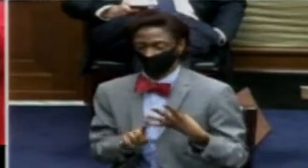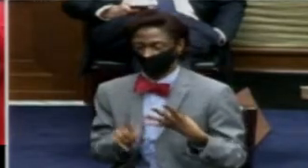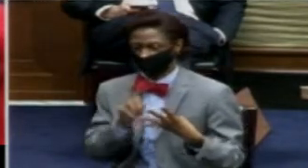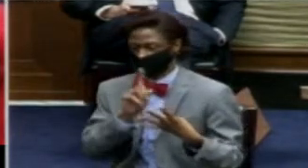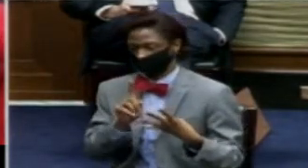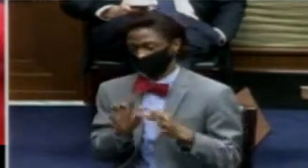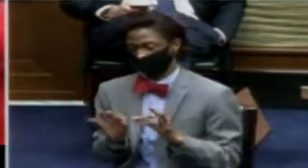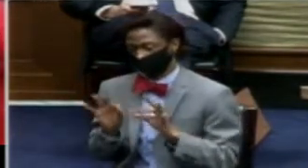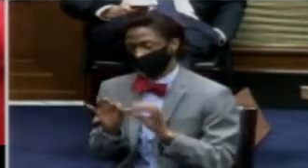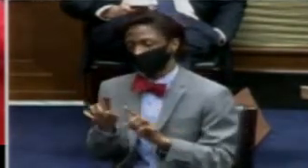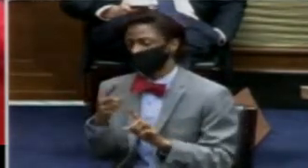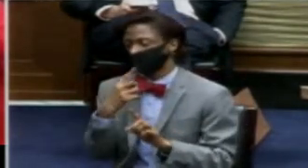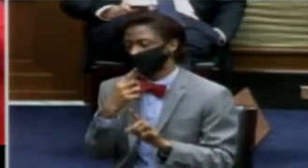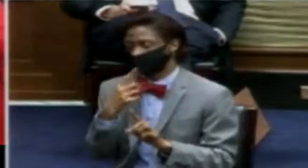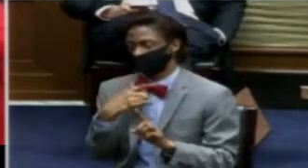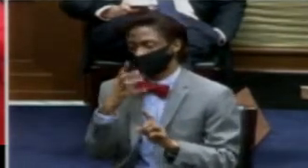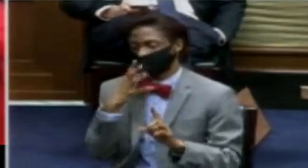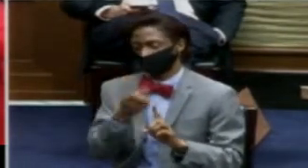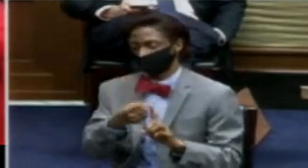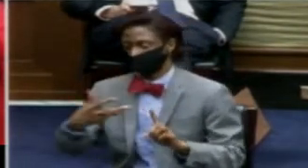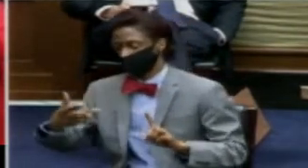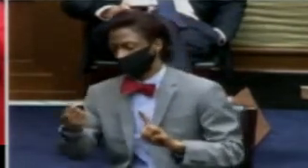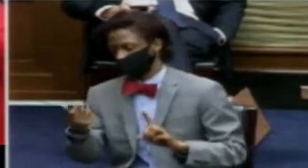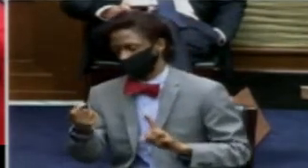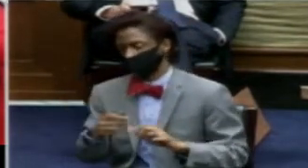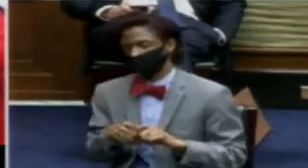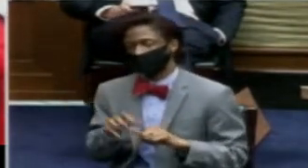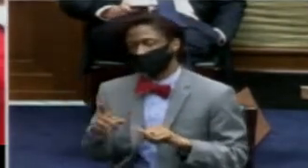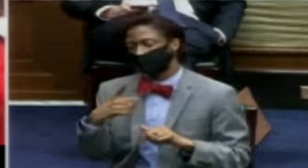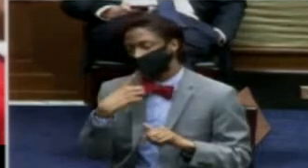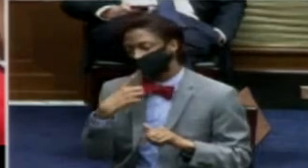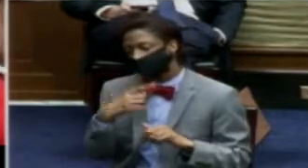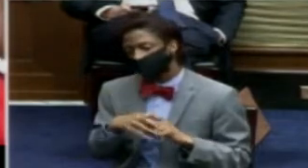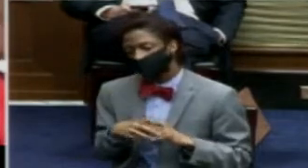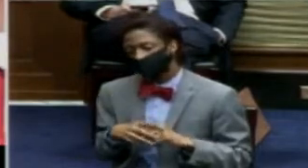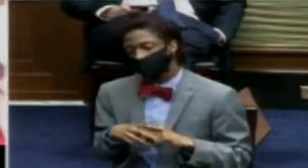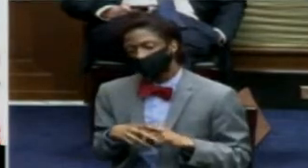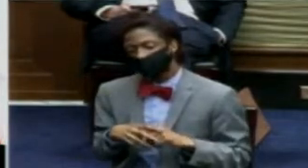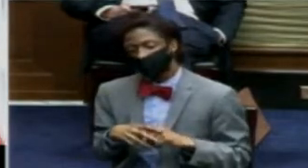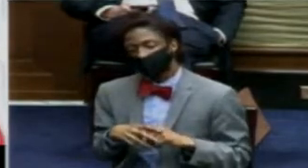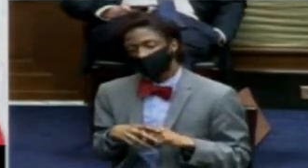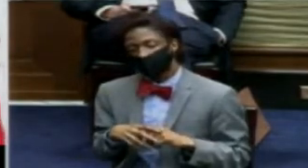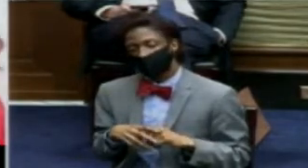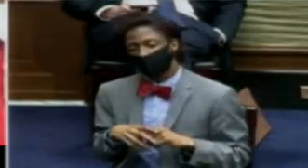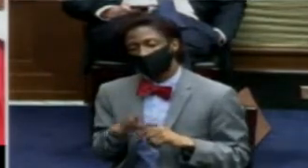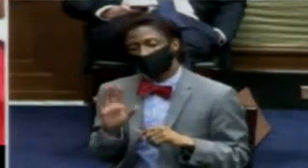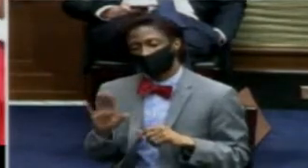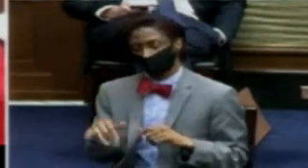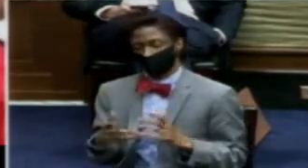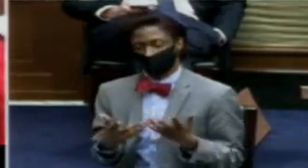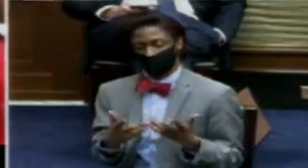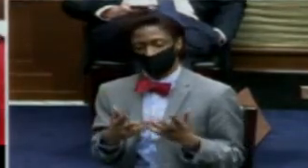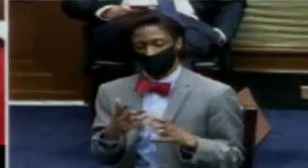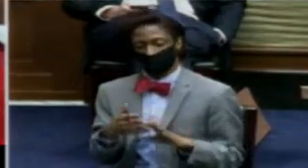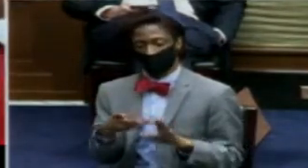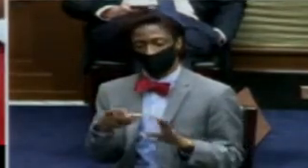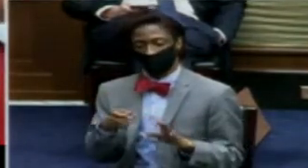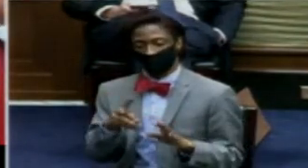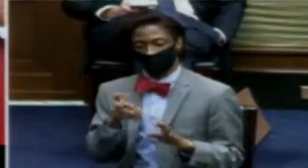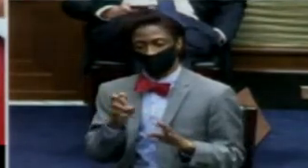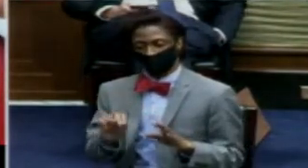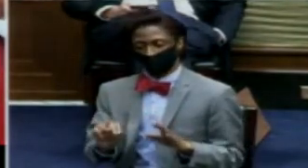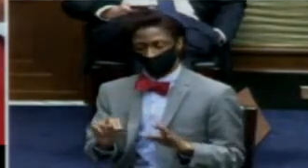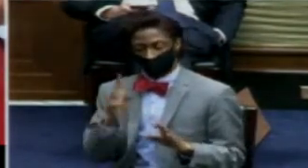prescient. It says, and I'm going to expand on it here, he says in his piece, the provision for a federal town in the